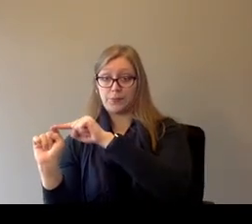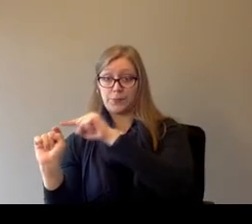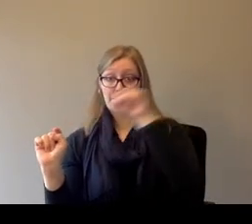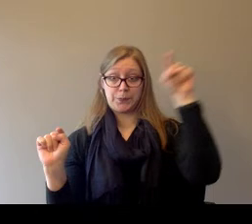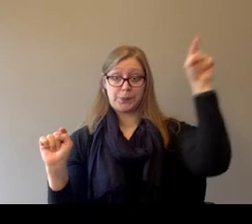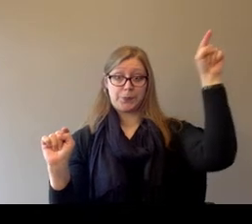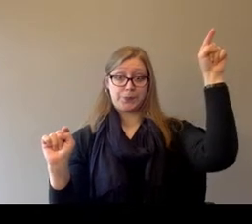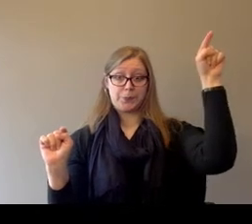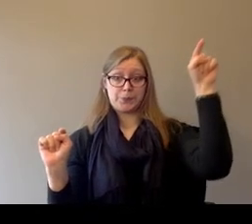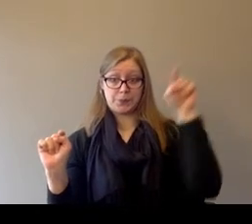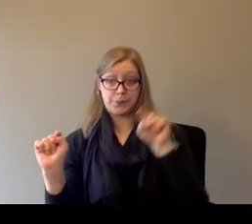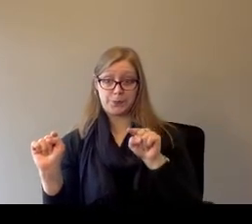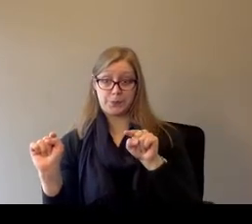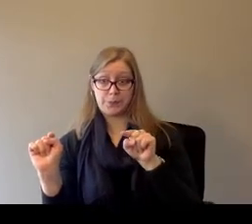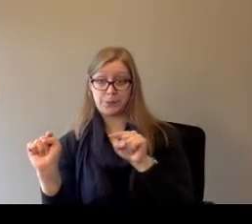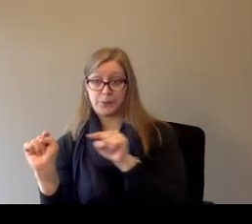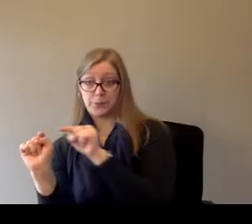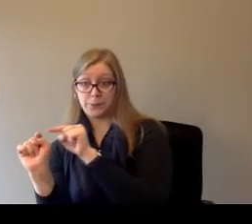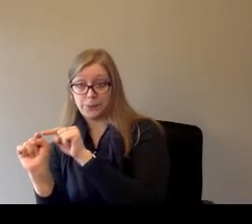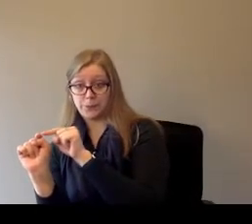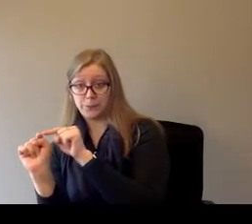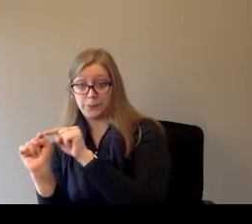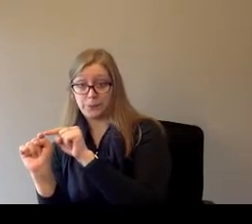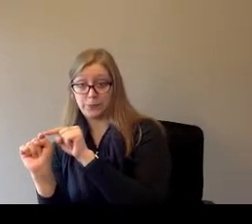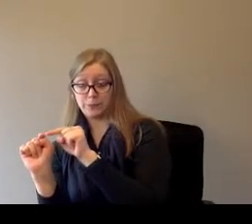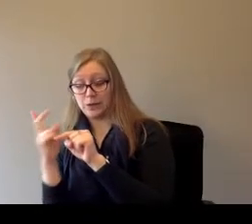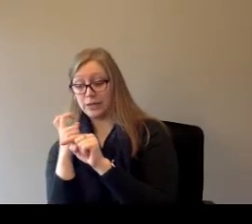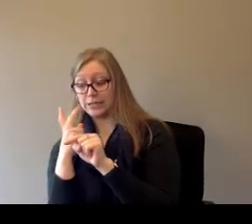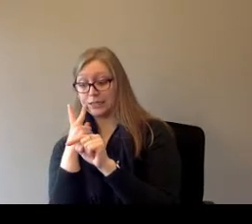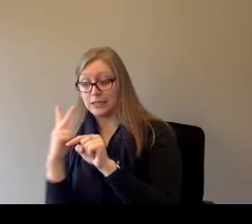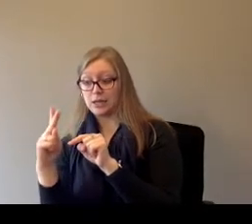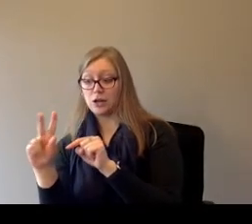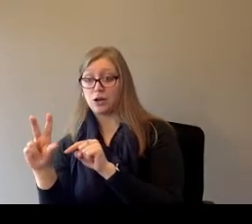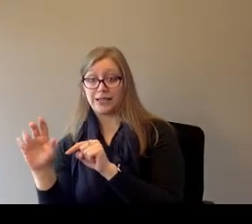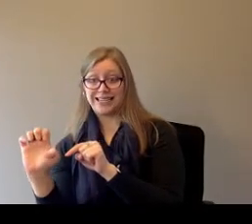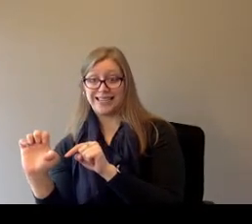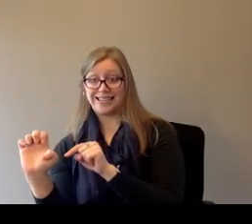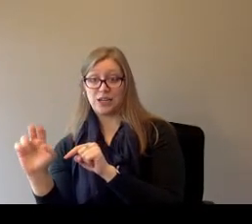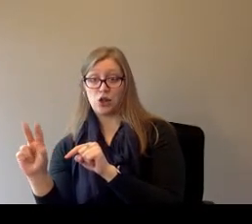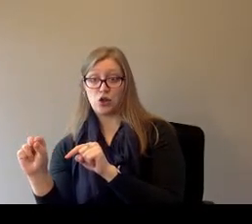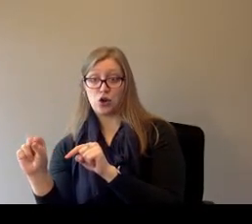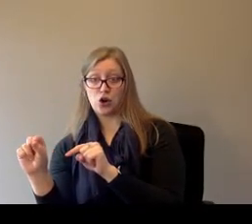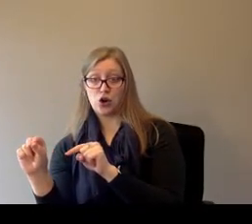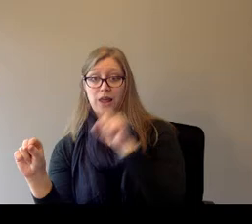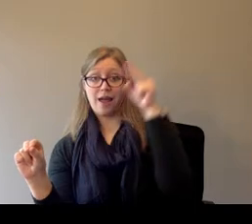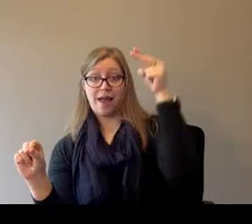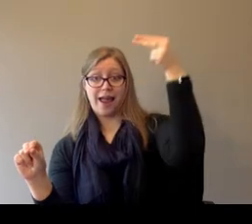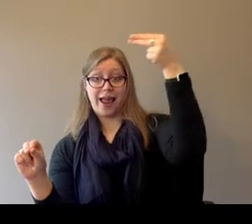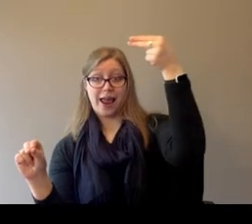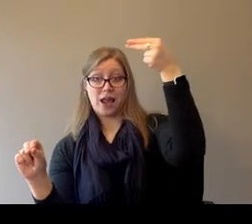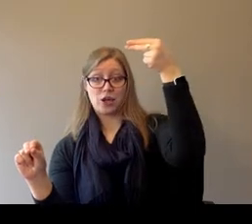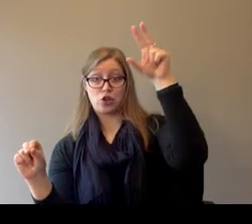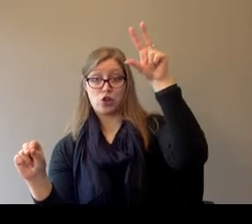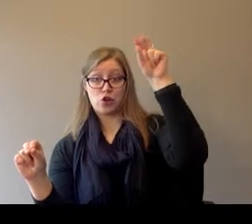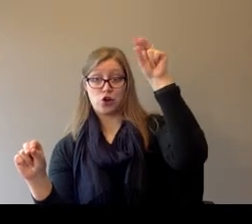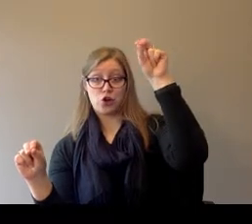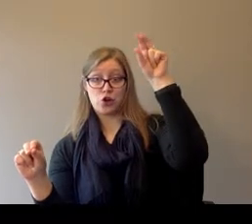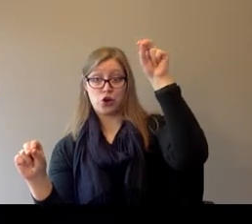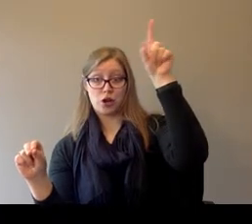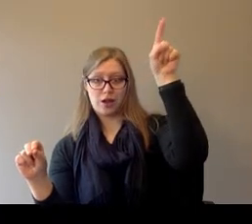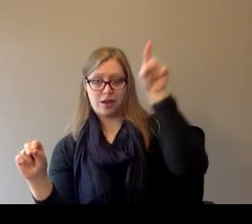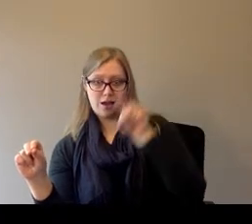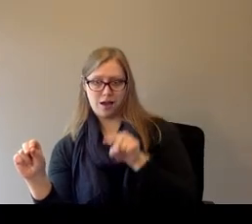And we can see here that we have an angle that's 30 and another angle that's 30. And we have this third angle